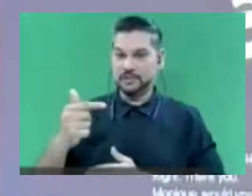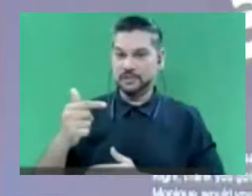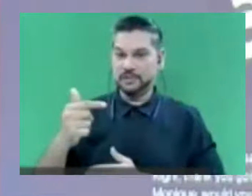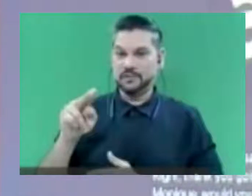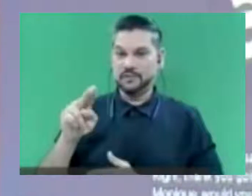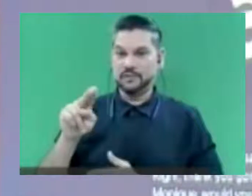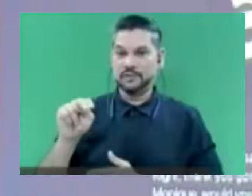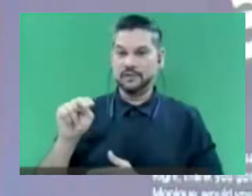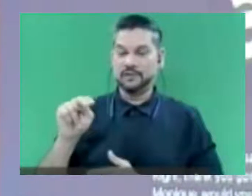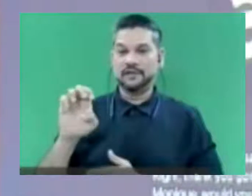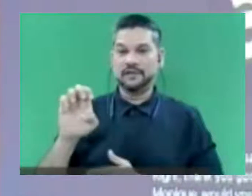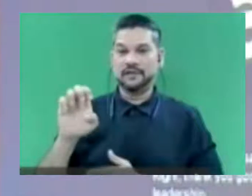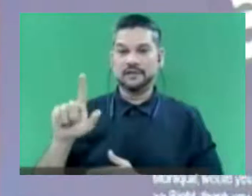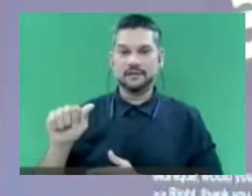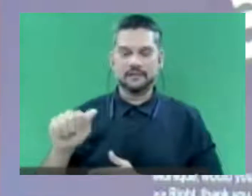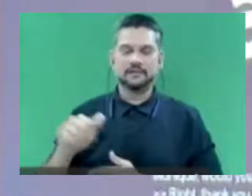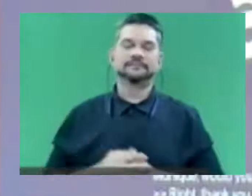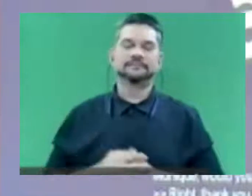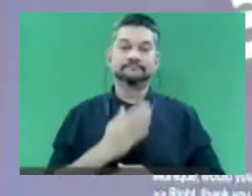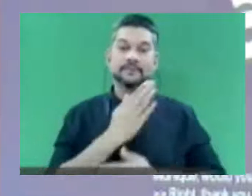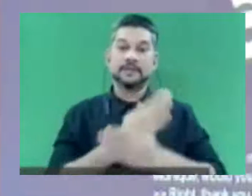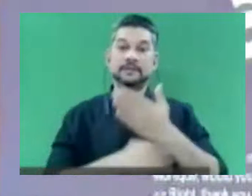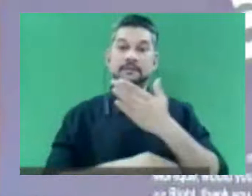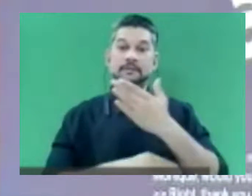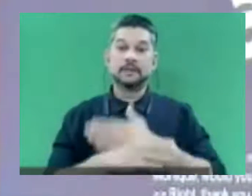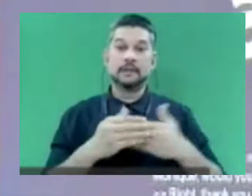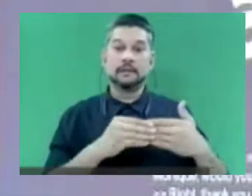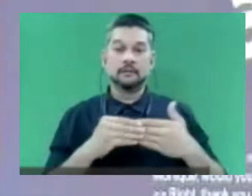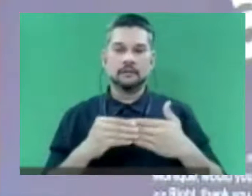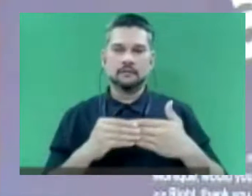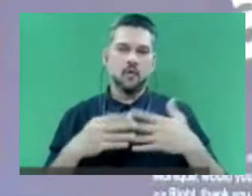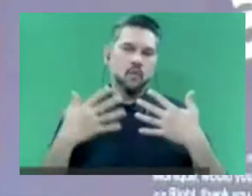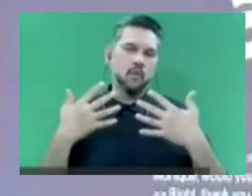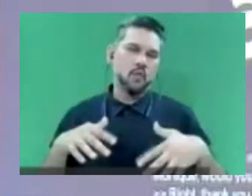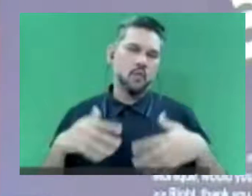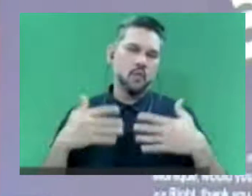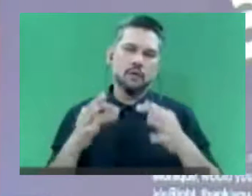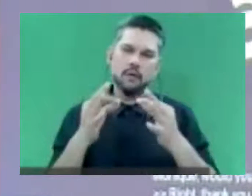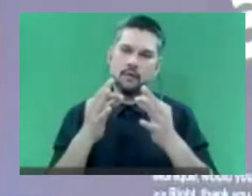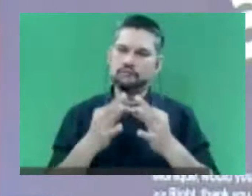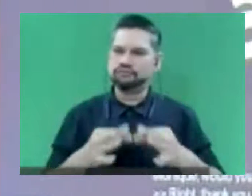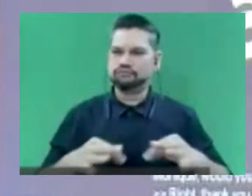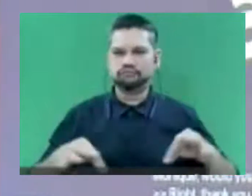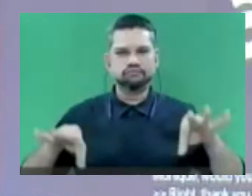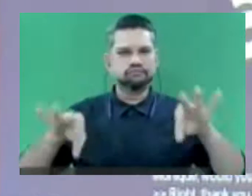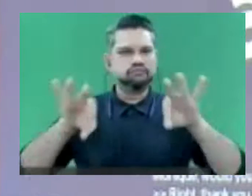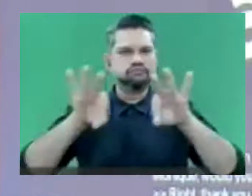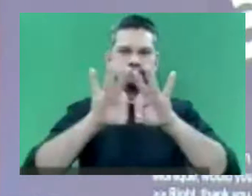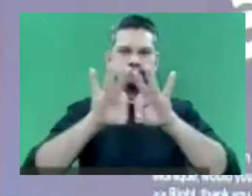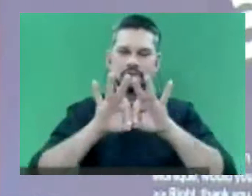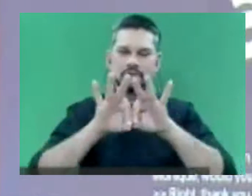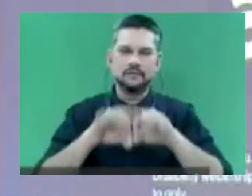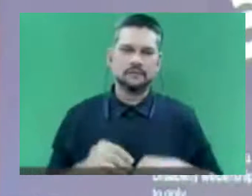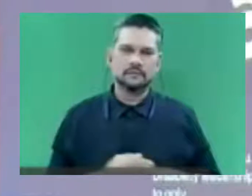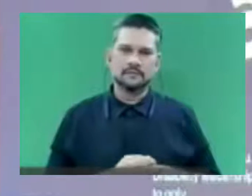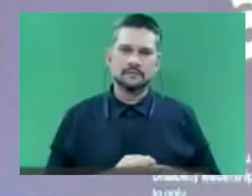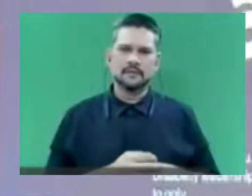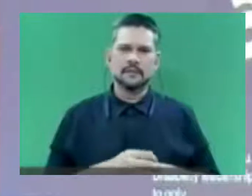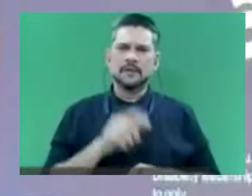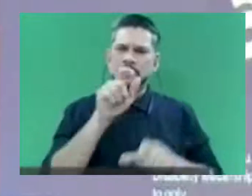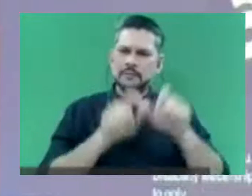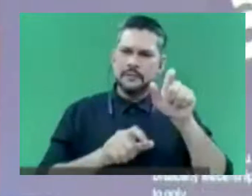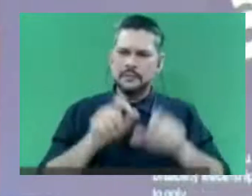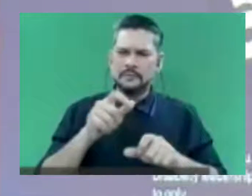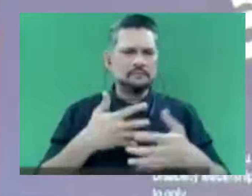Disability leadership is very important because not only few people with disabilities should be